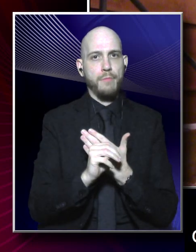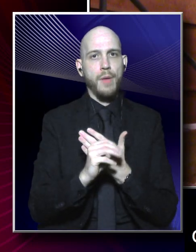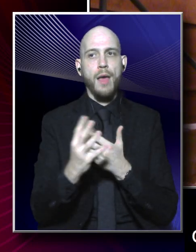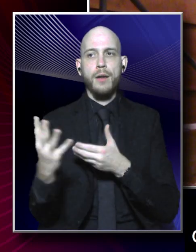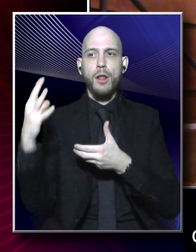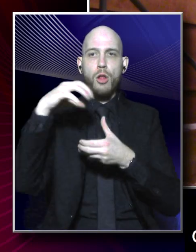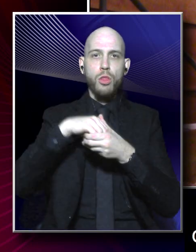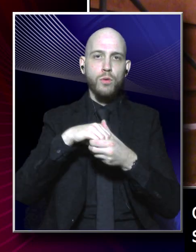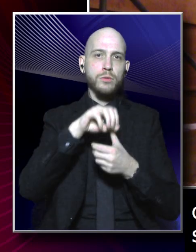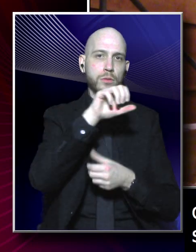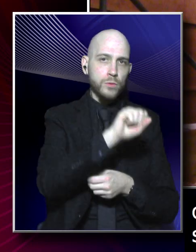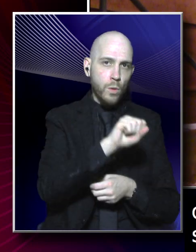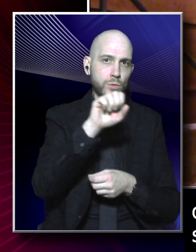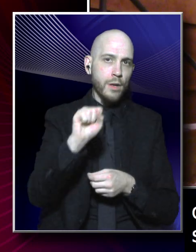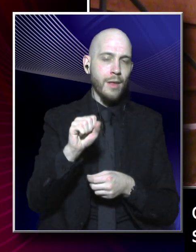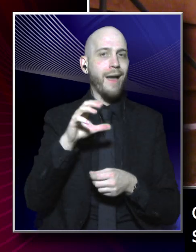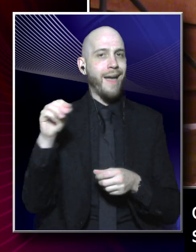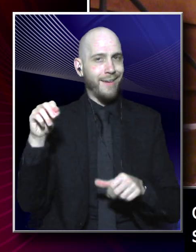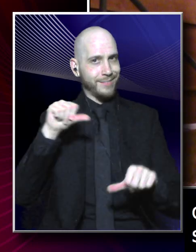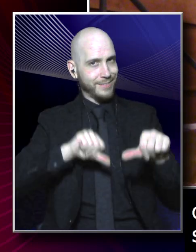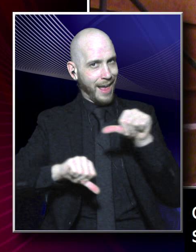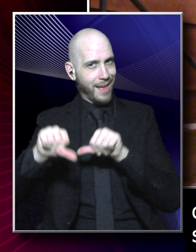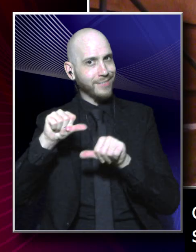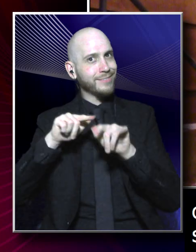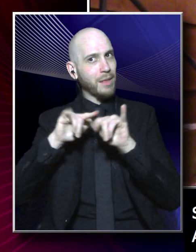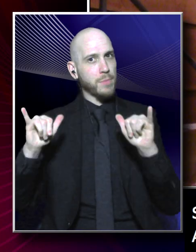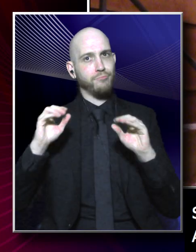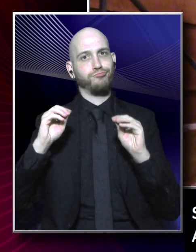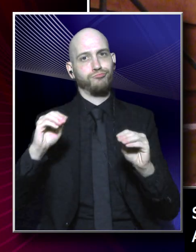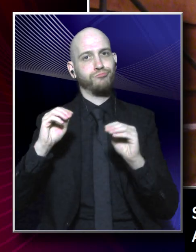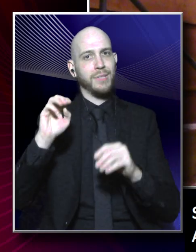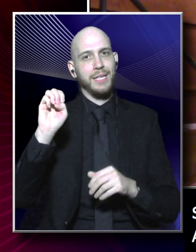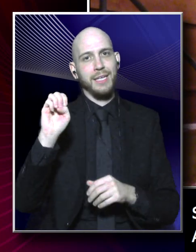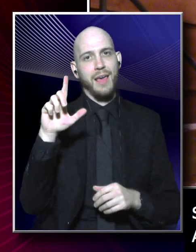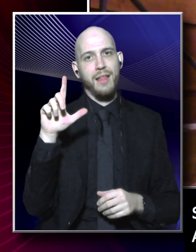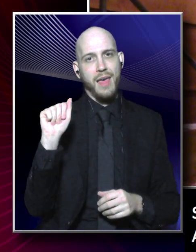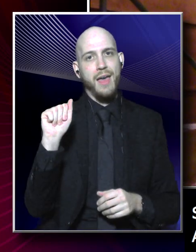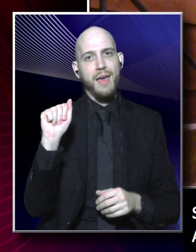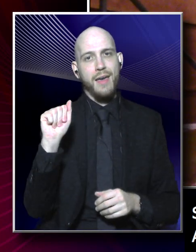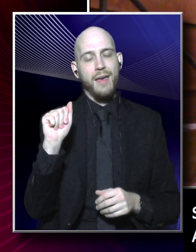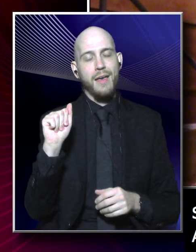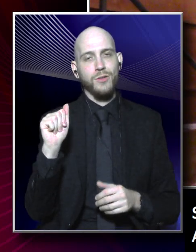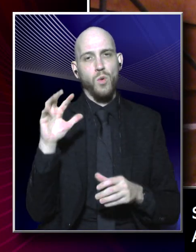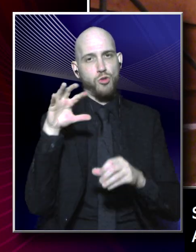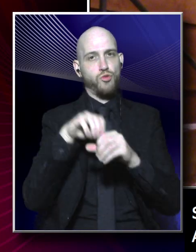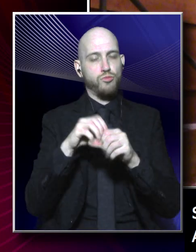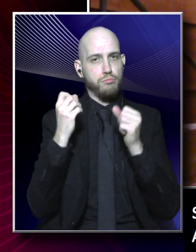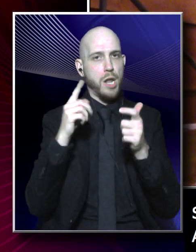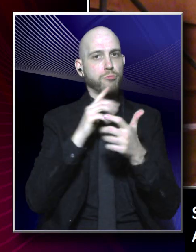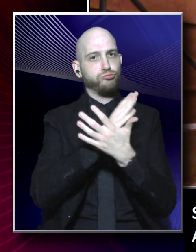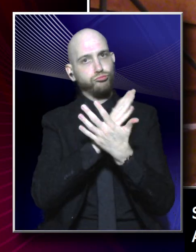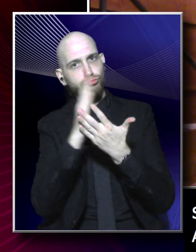studies and science while you're teaching the ALA content, so you're covering a lot of ground at one time.